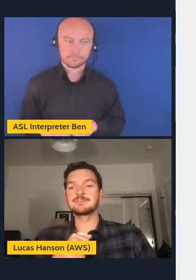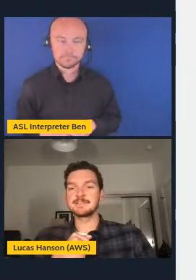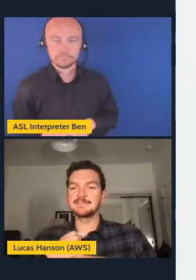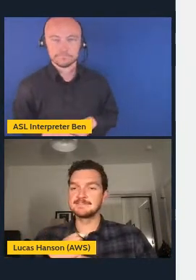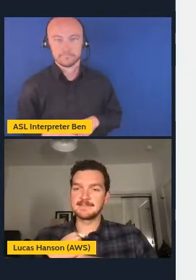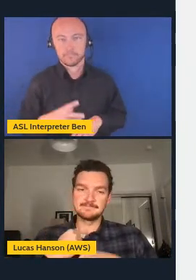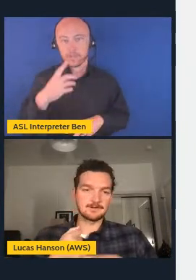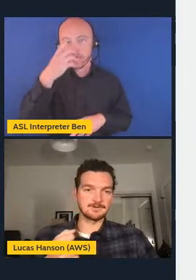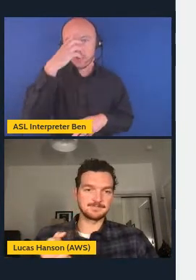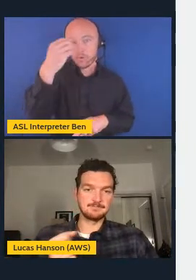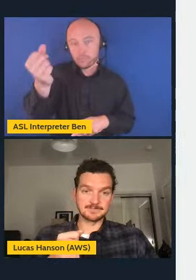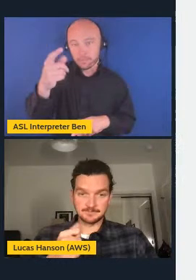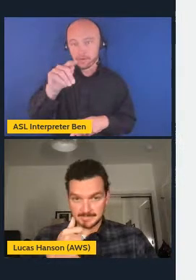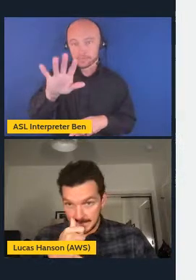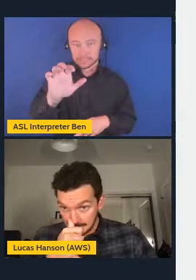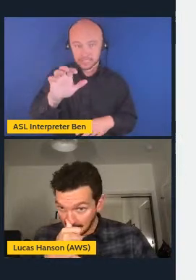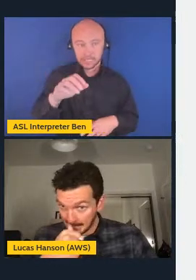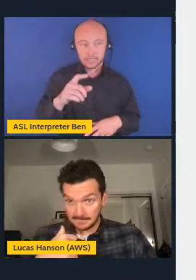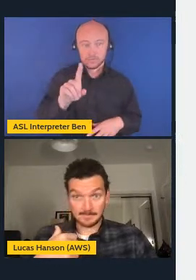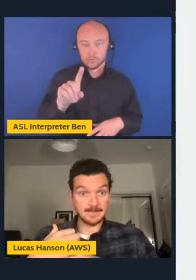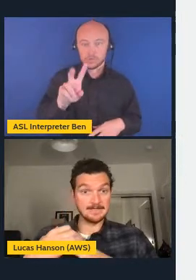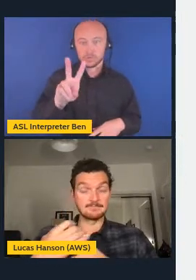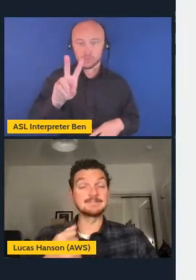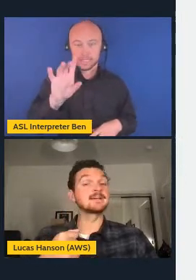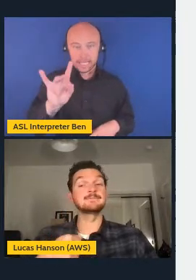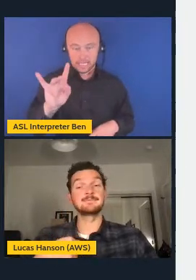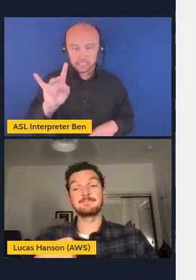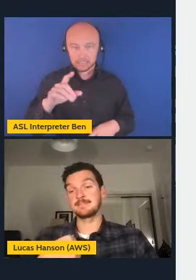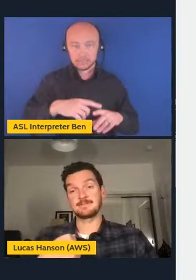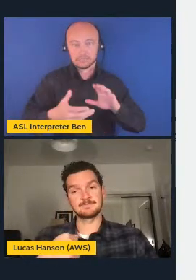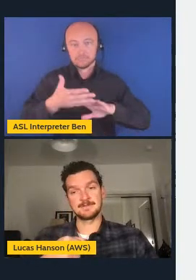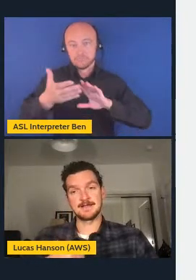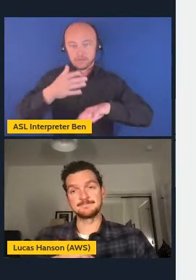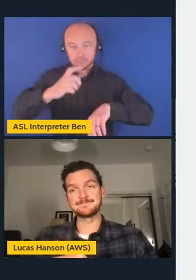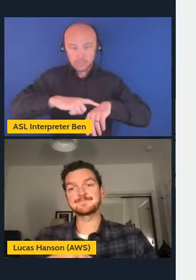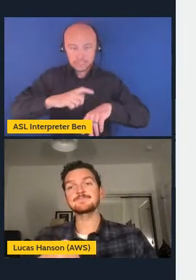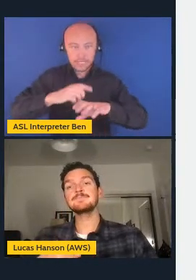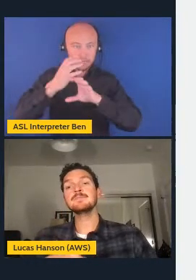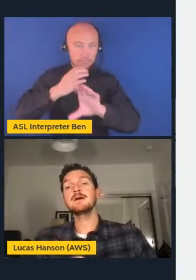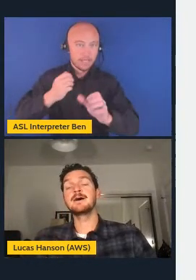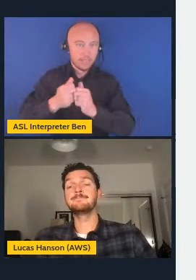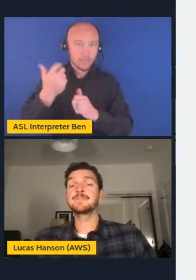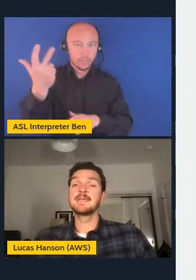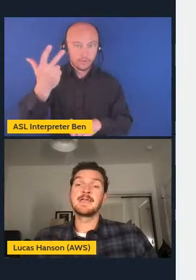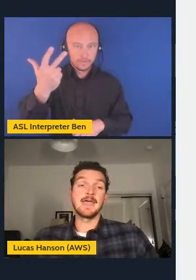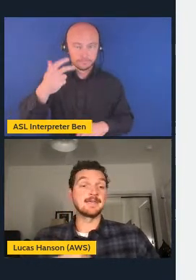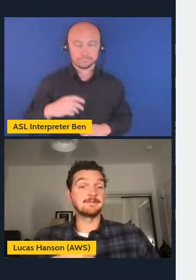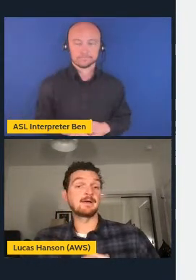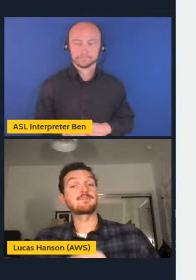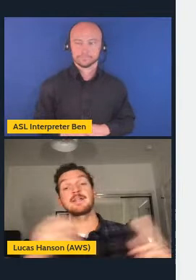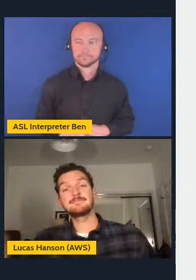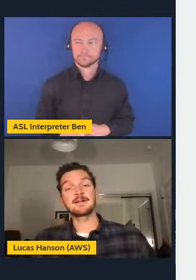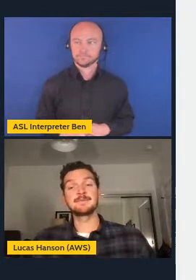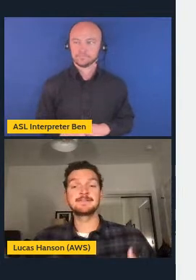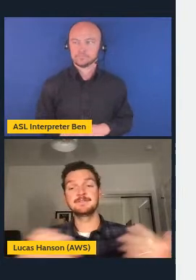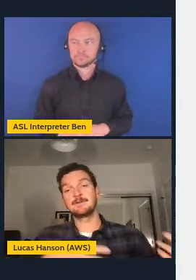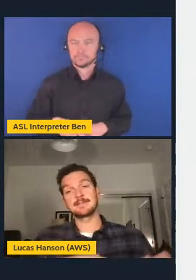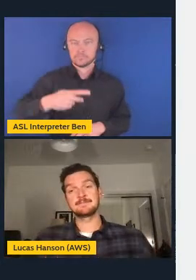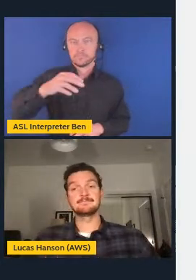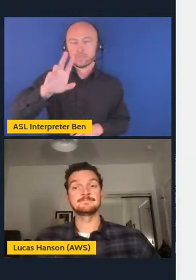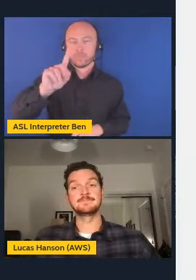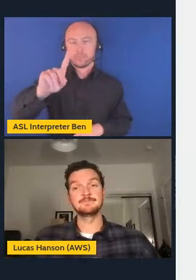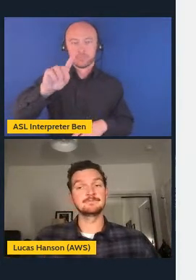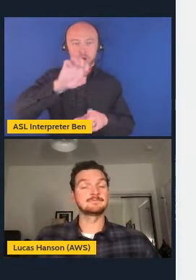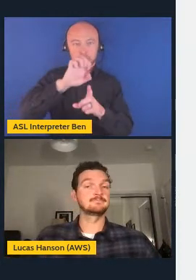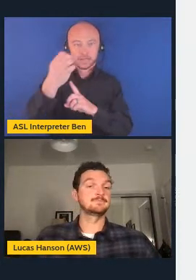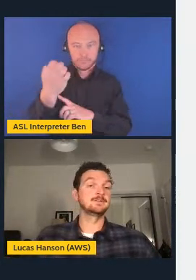my memory size in dev to always be 128, and I want my runtime to be Python 3.9. And then in my prod environment, I